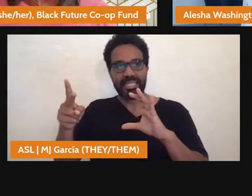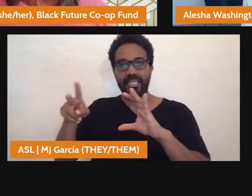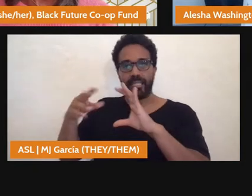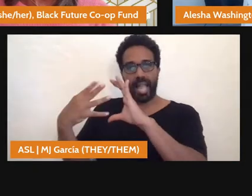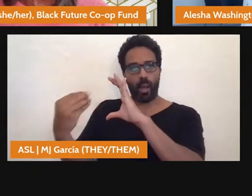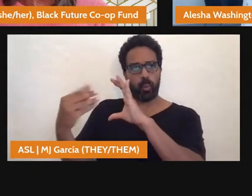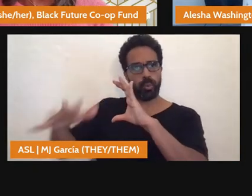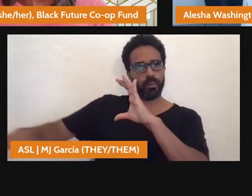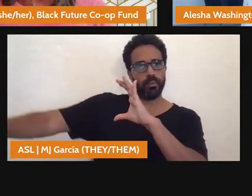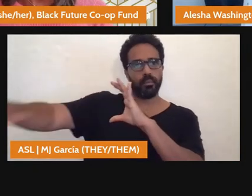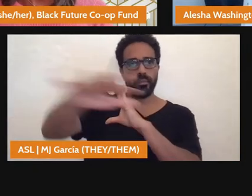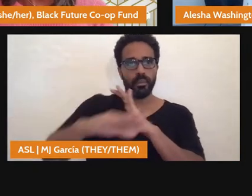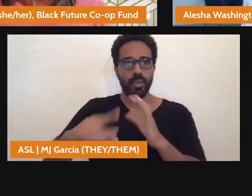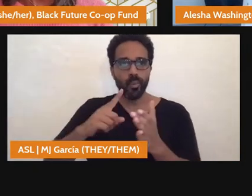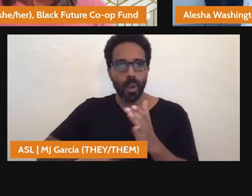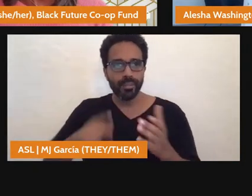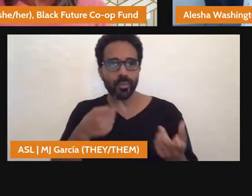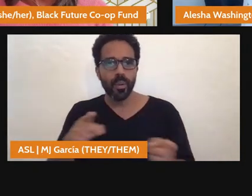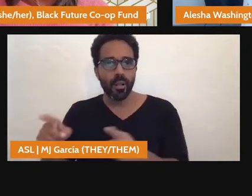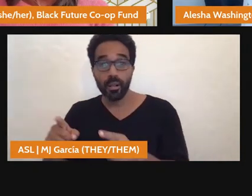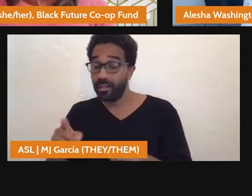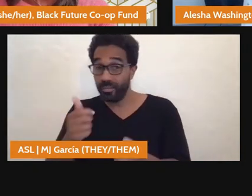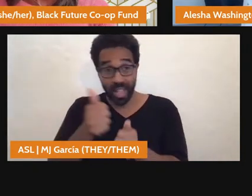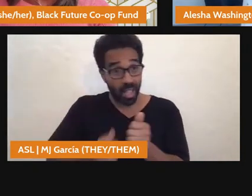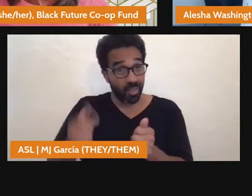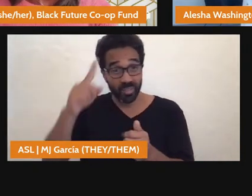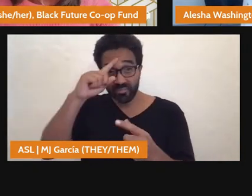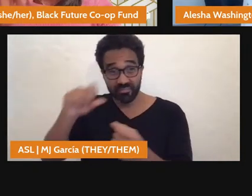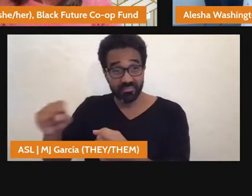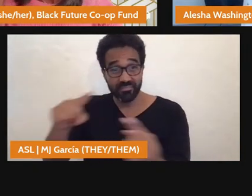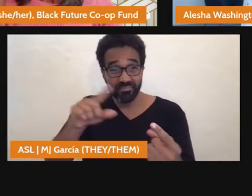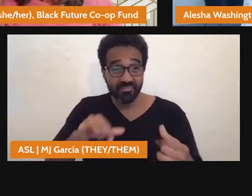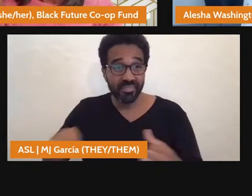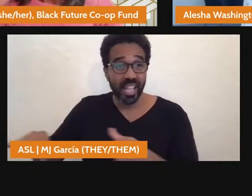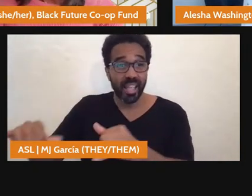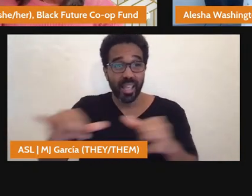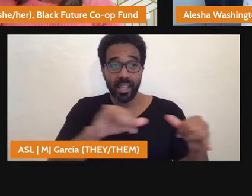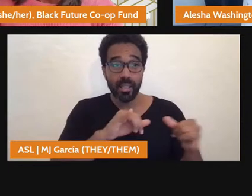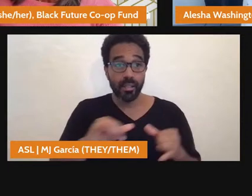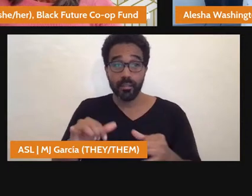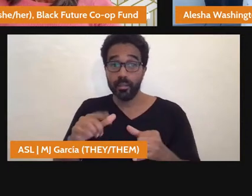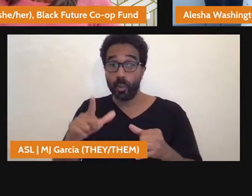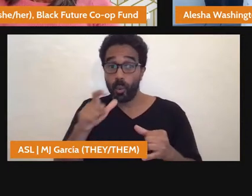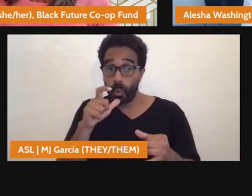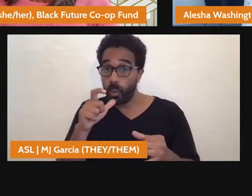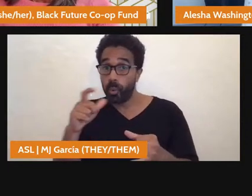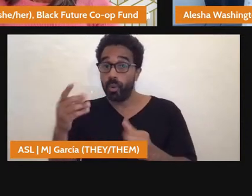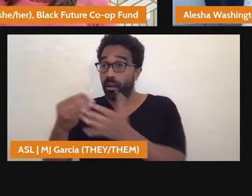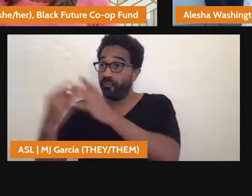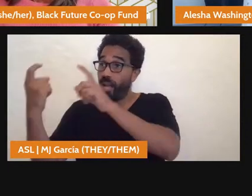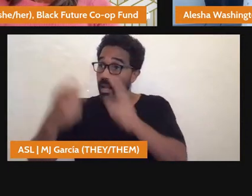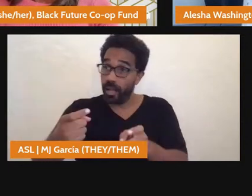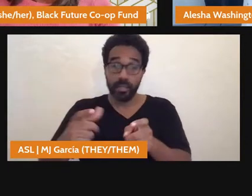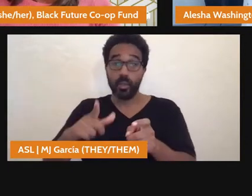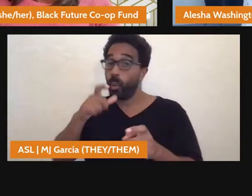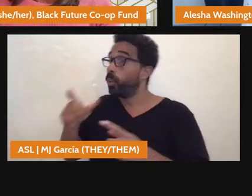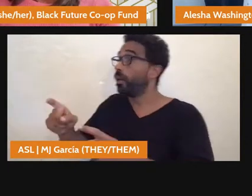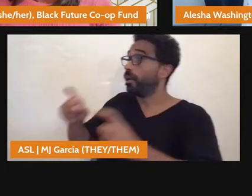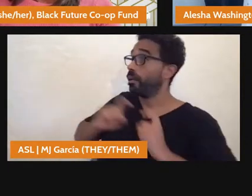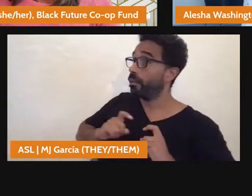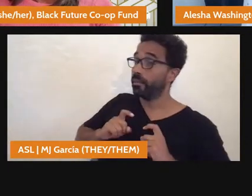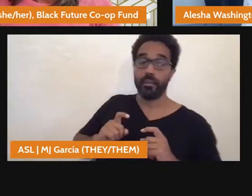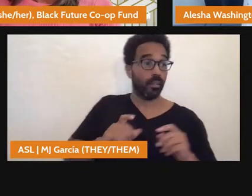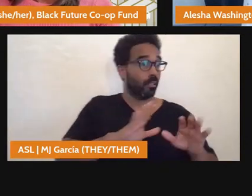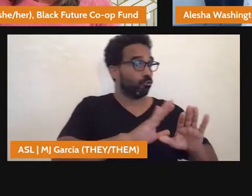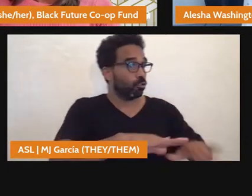us, donors, fundies, the kids who don't have what they should, all of us want that better world, the better